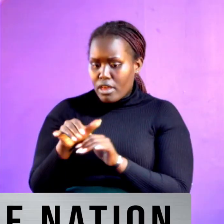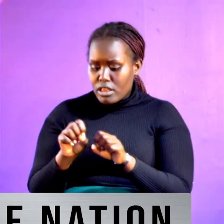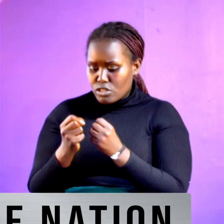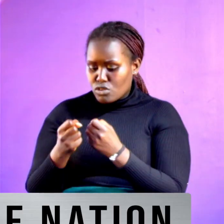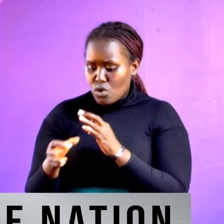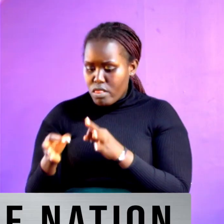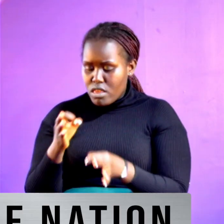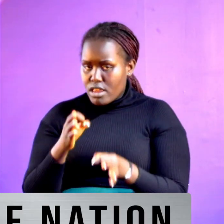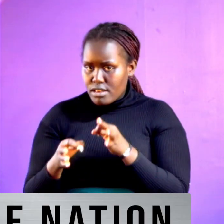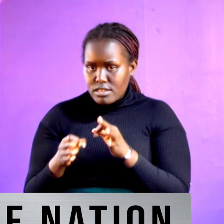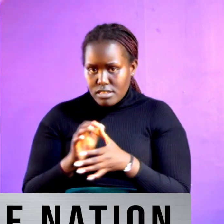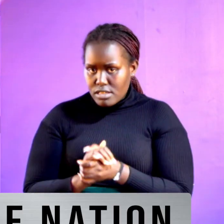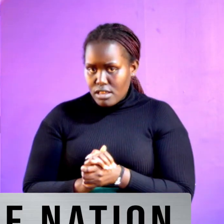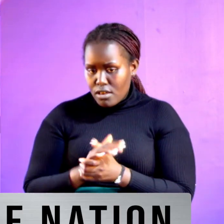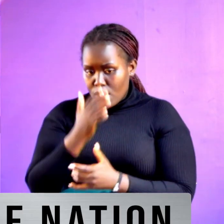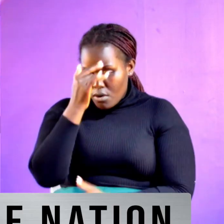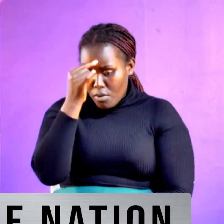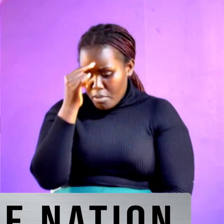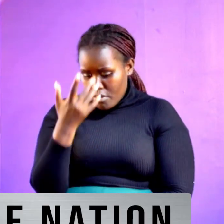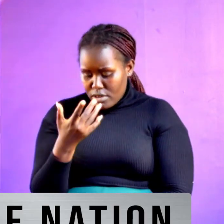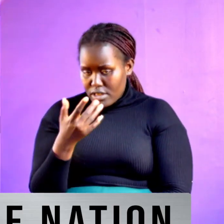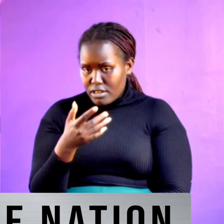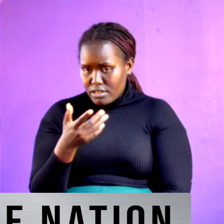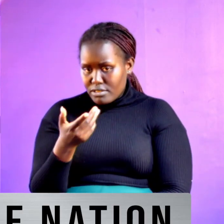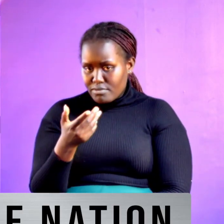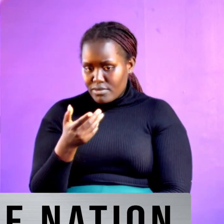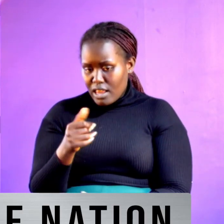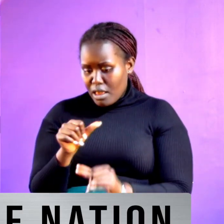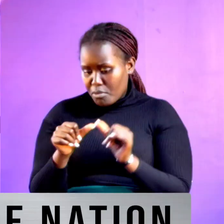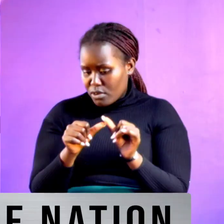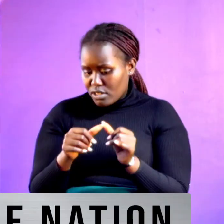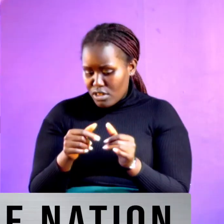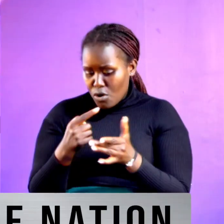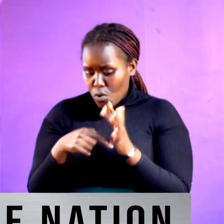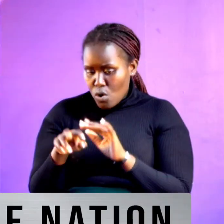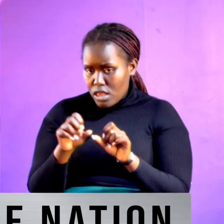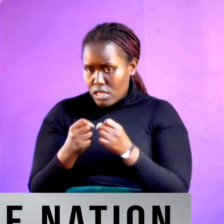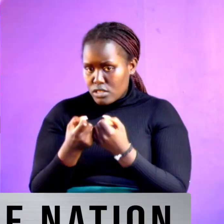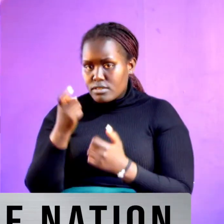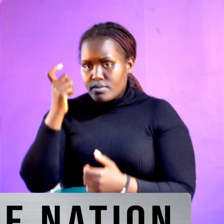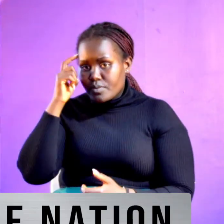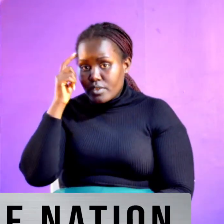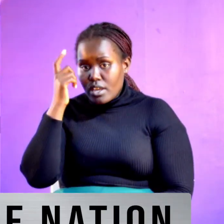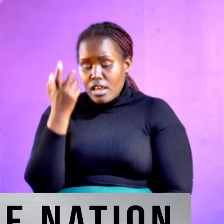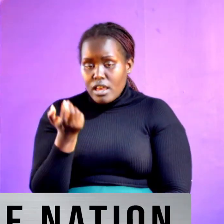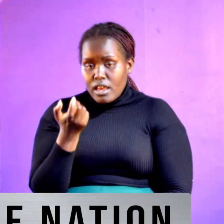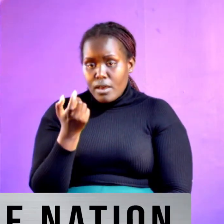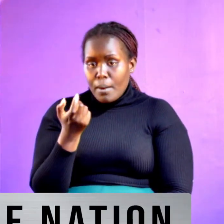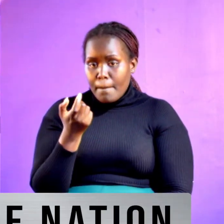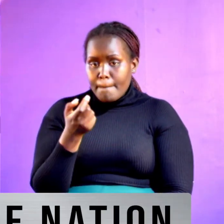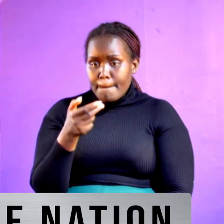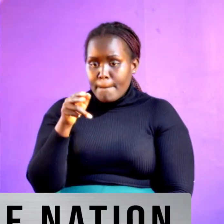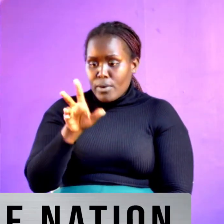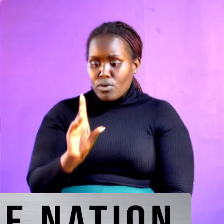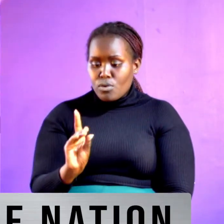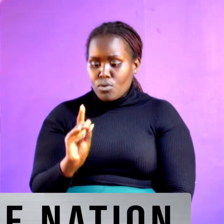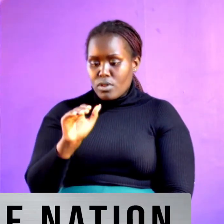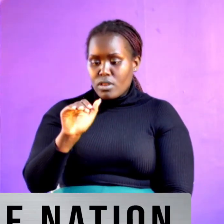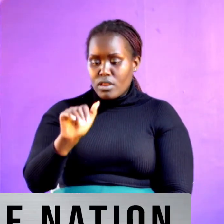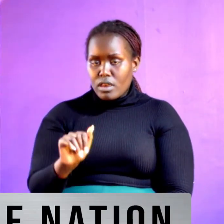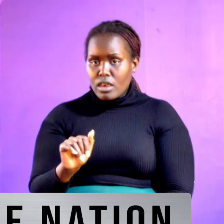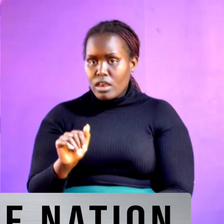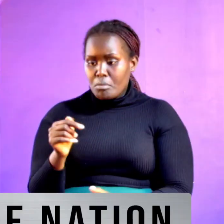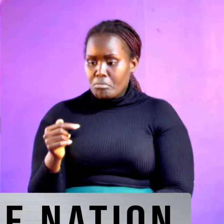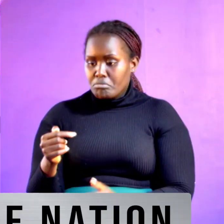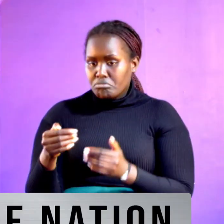very unpopular. I think, it's just a reflection of the society. Because I think where the UDA sits